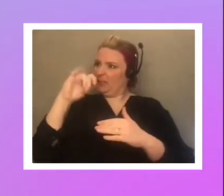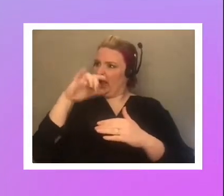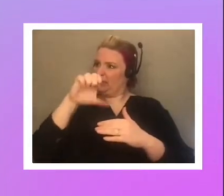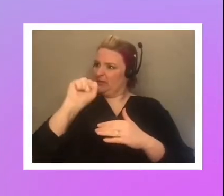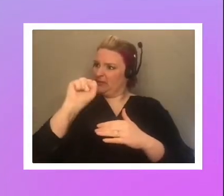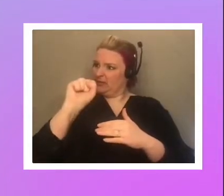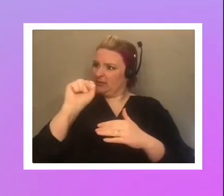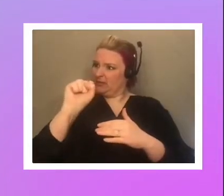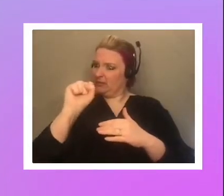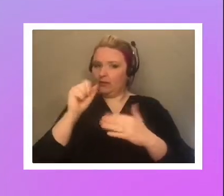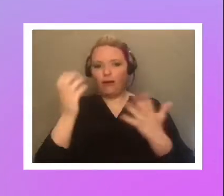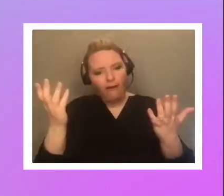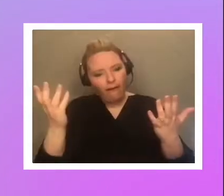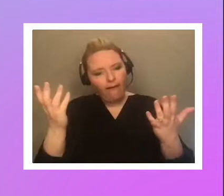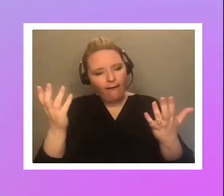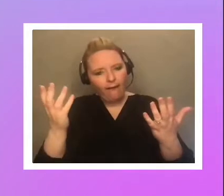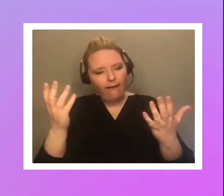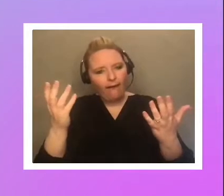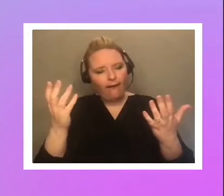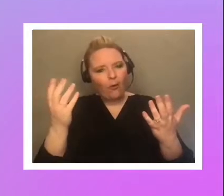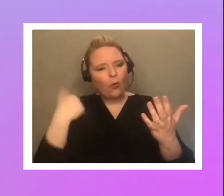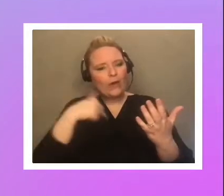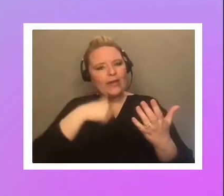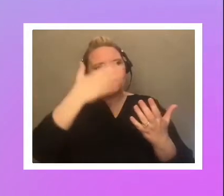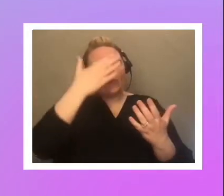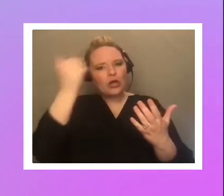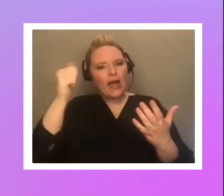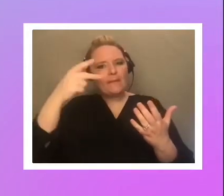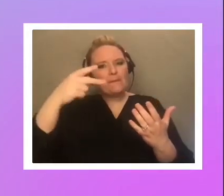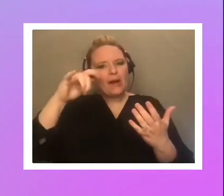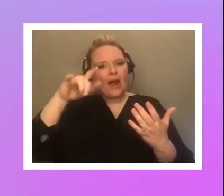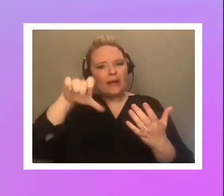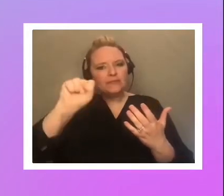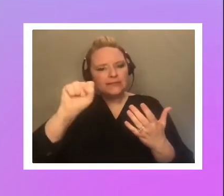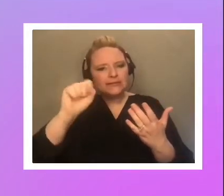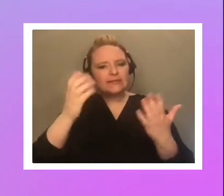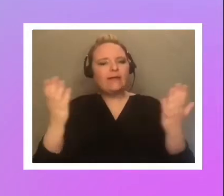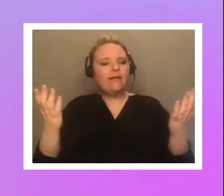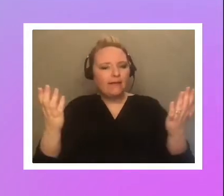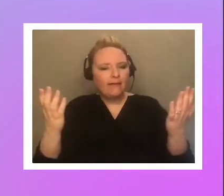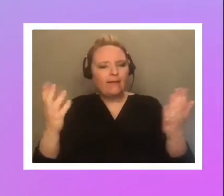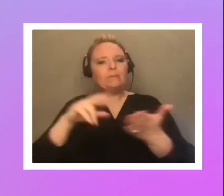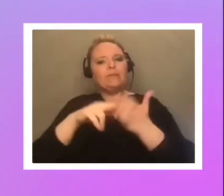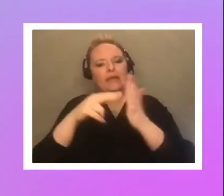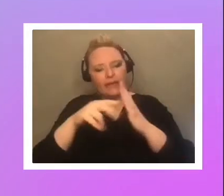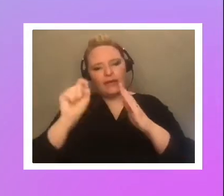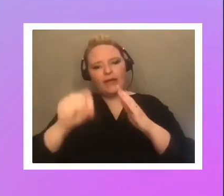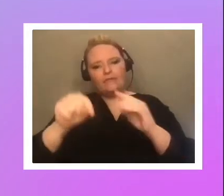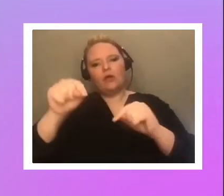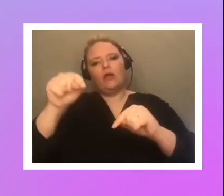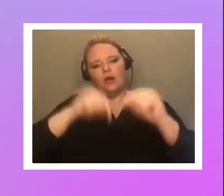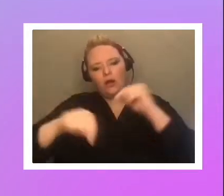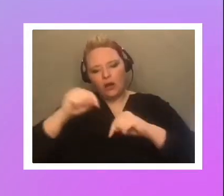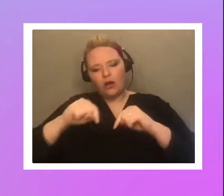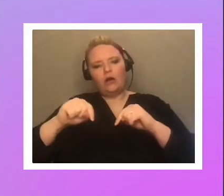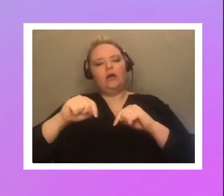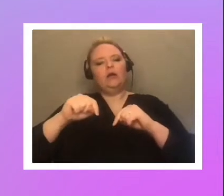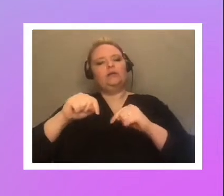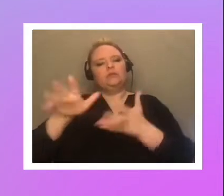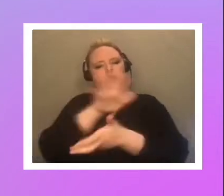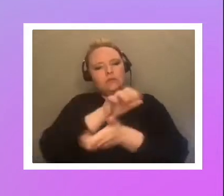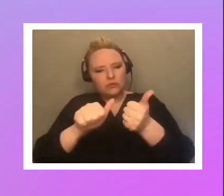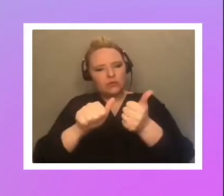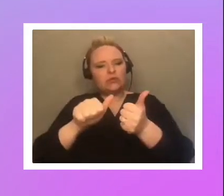you kidding me? We forgot to put in the pipes." And so then you have to go and tear up the